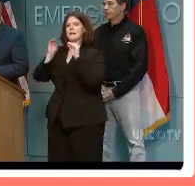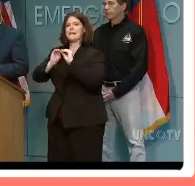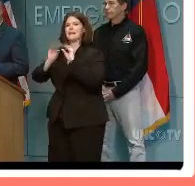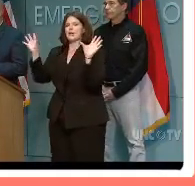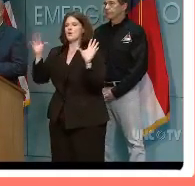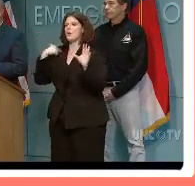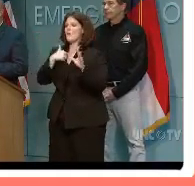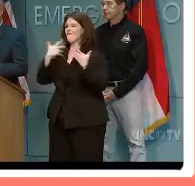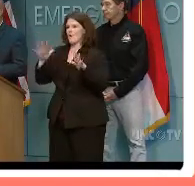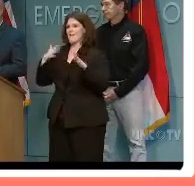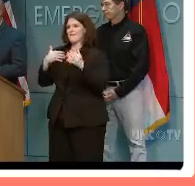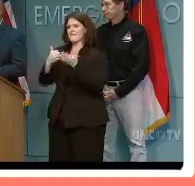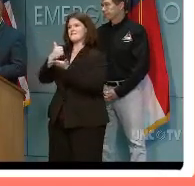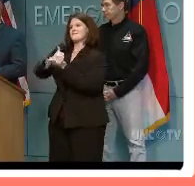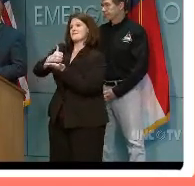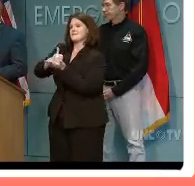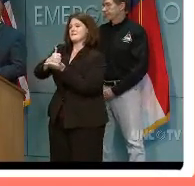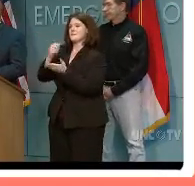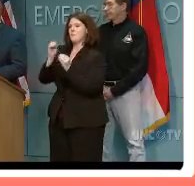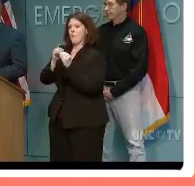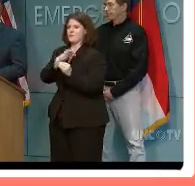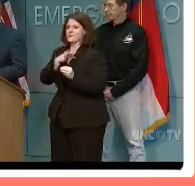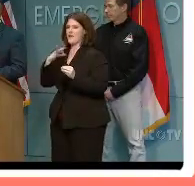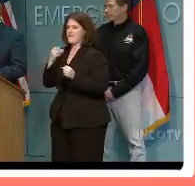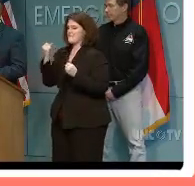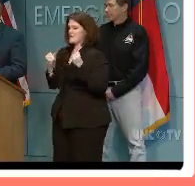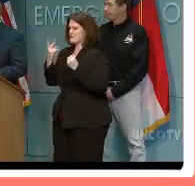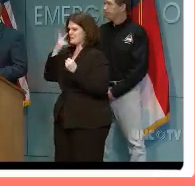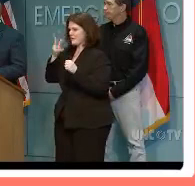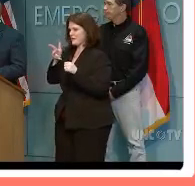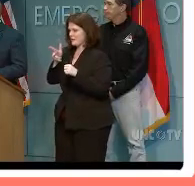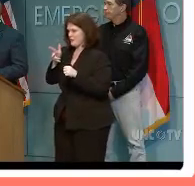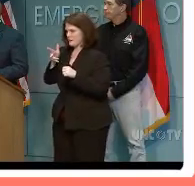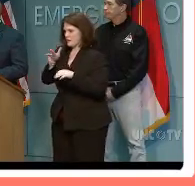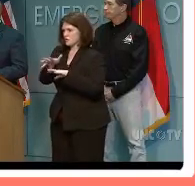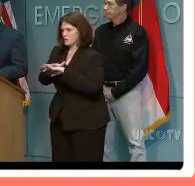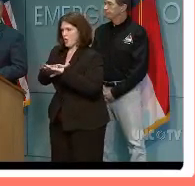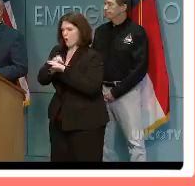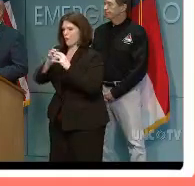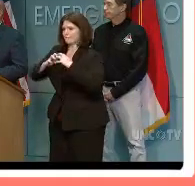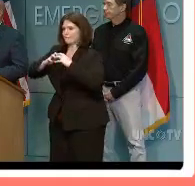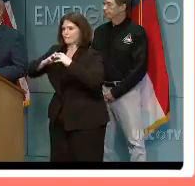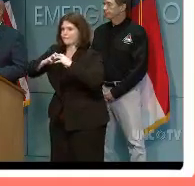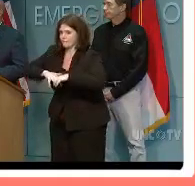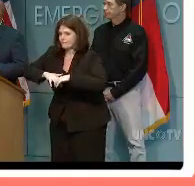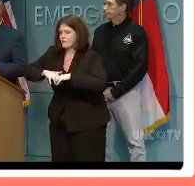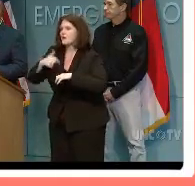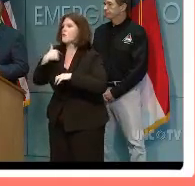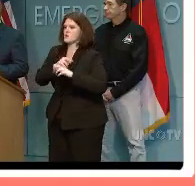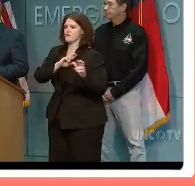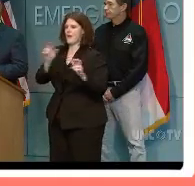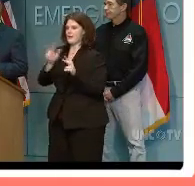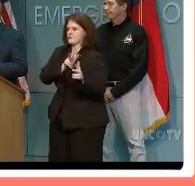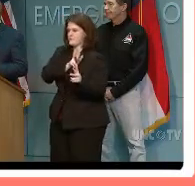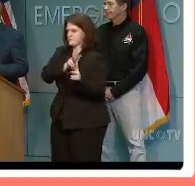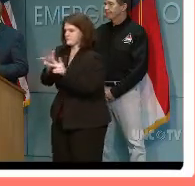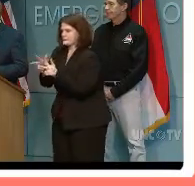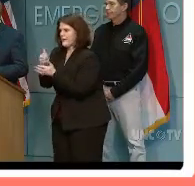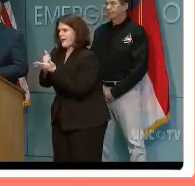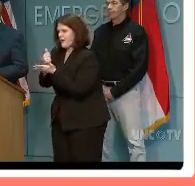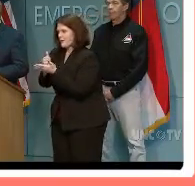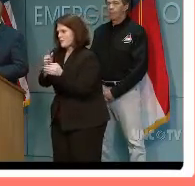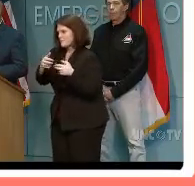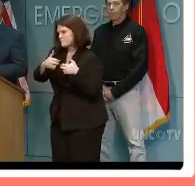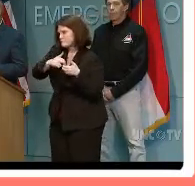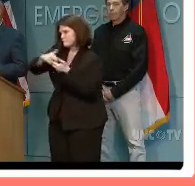assistance patrols to make sure that we're responding to vehicles that may be slowing down or broken down. So all of our routes are green. We're going